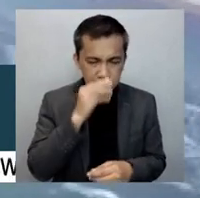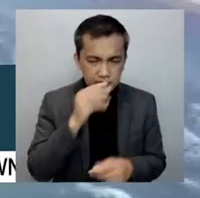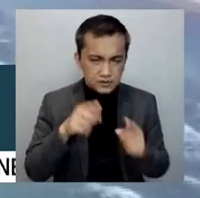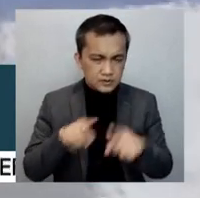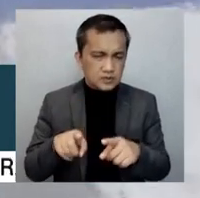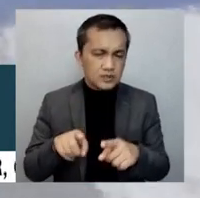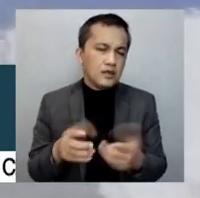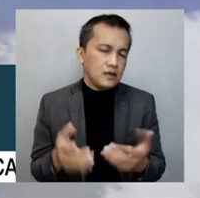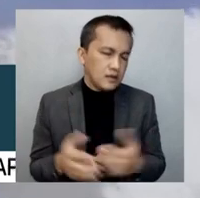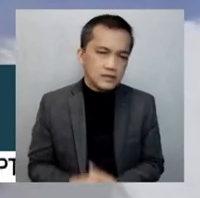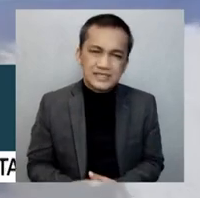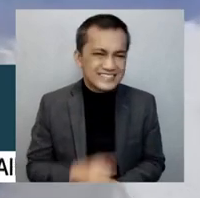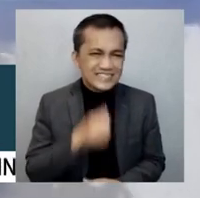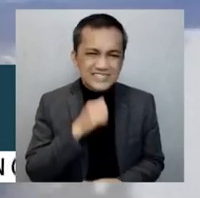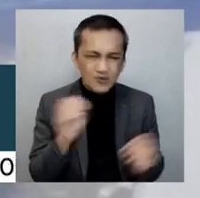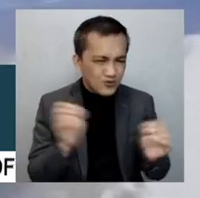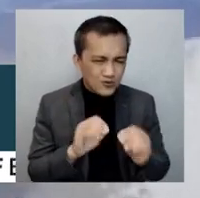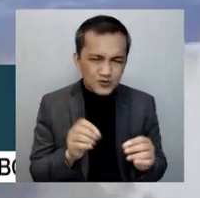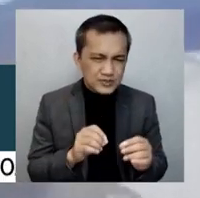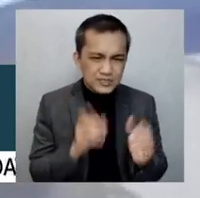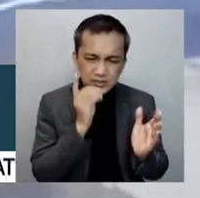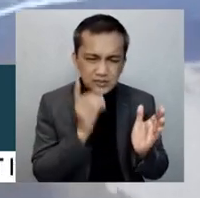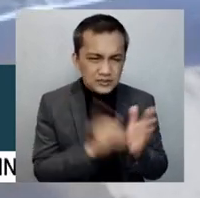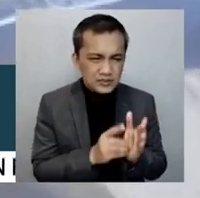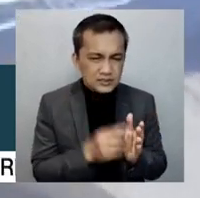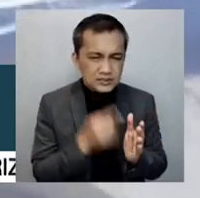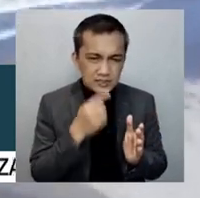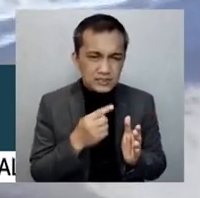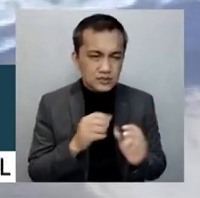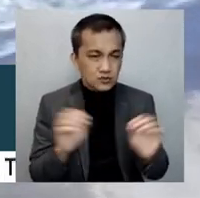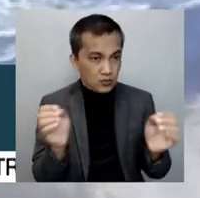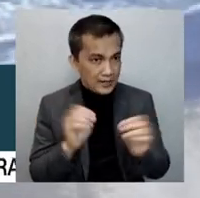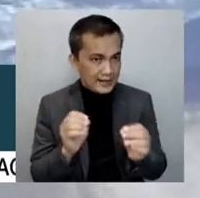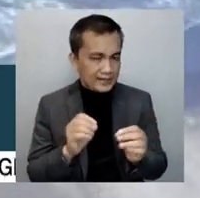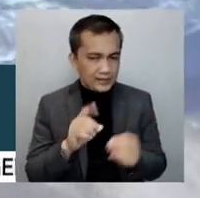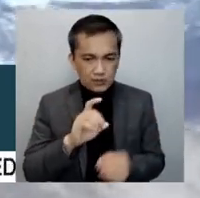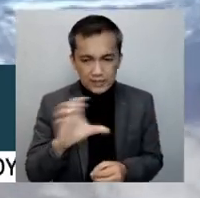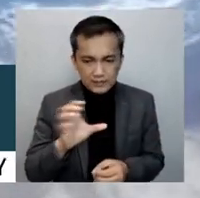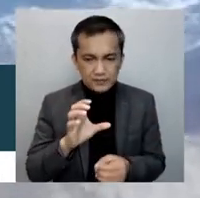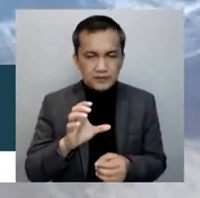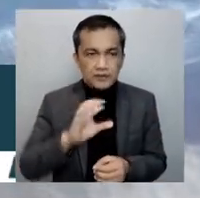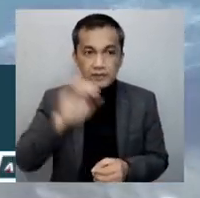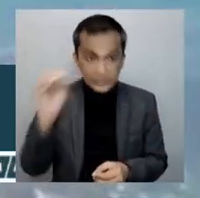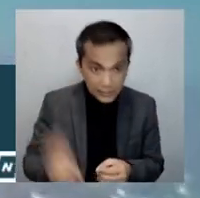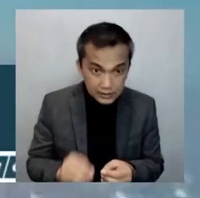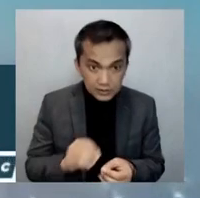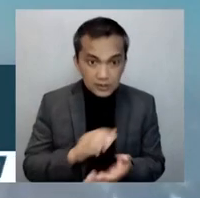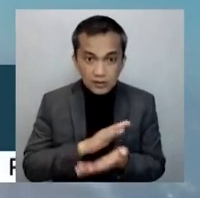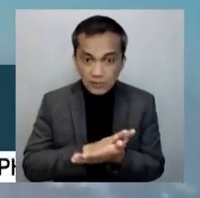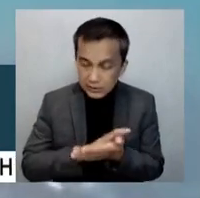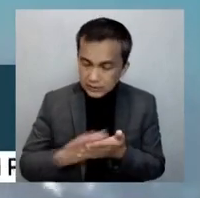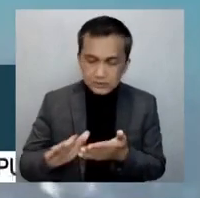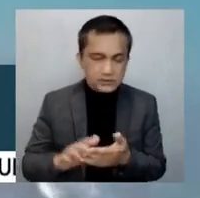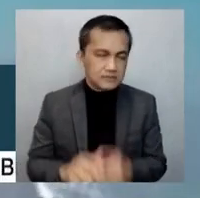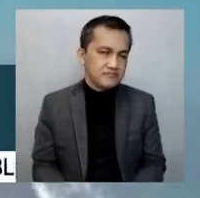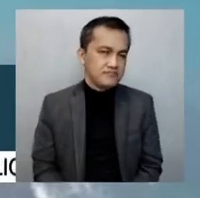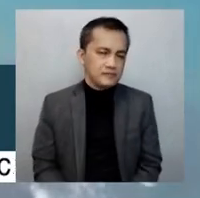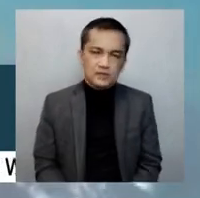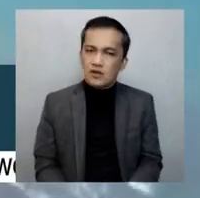Empress. Nothing in the document will you say that there is 100% lack of presence of oil.